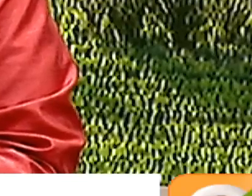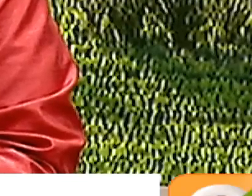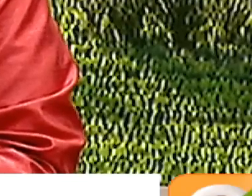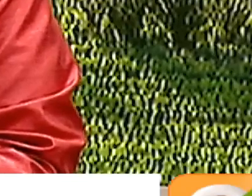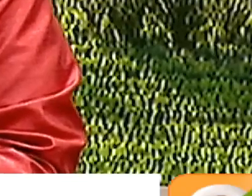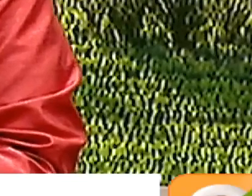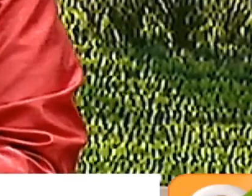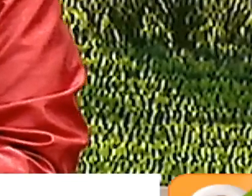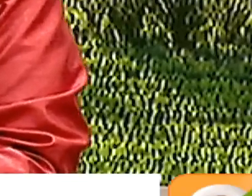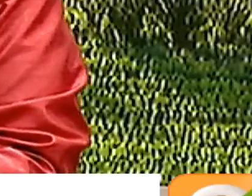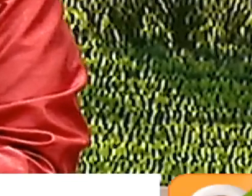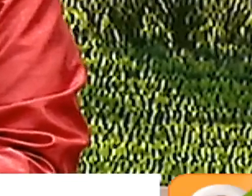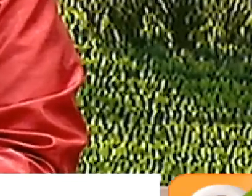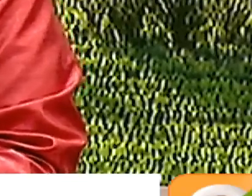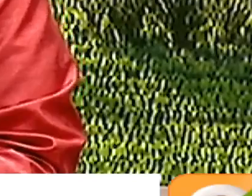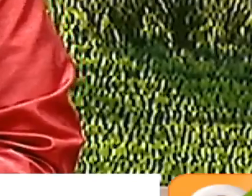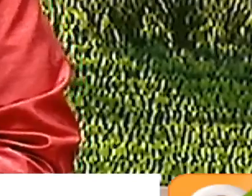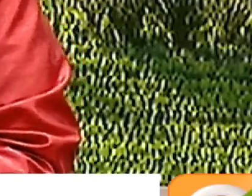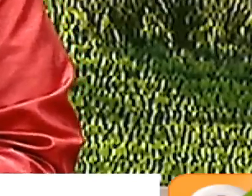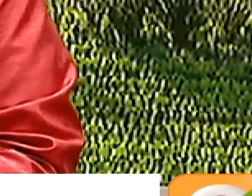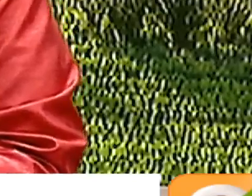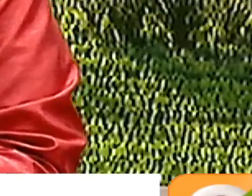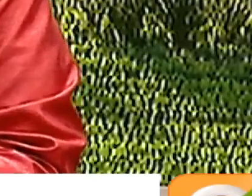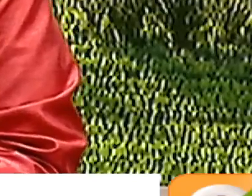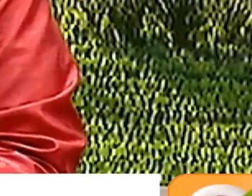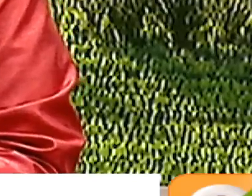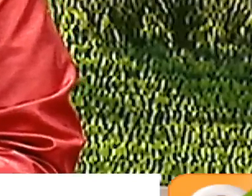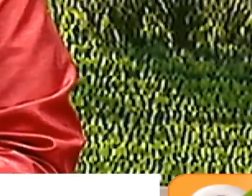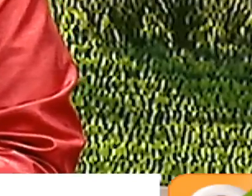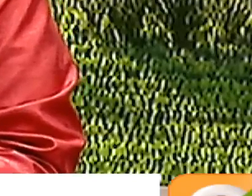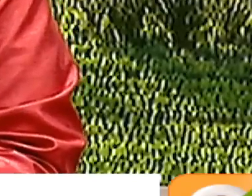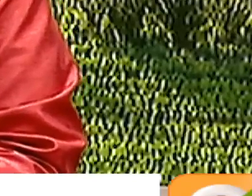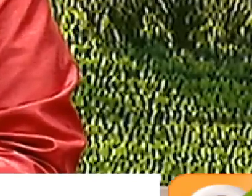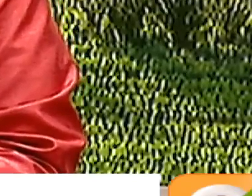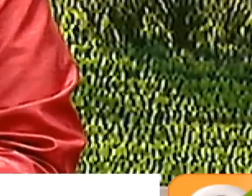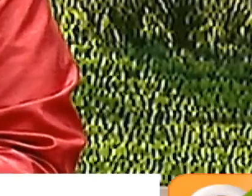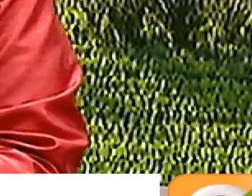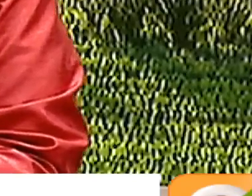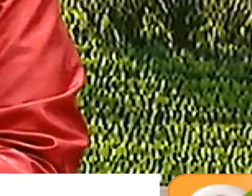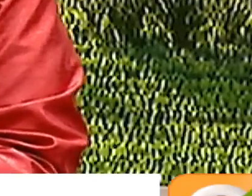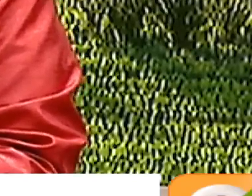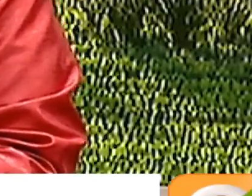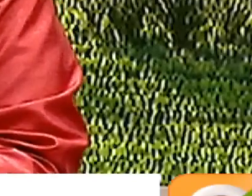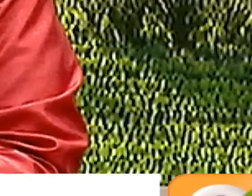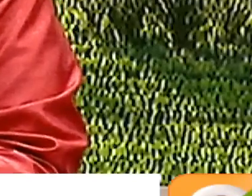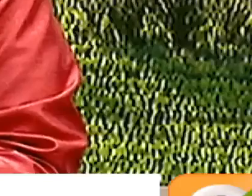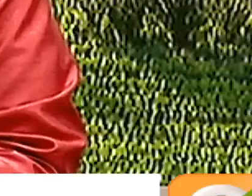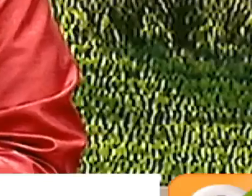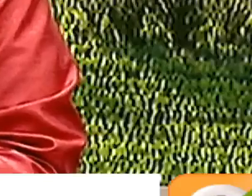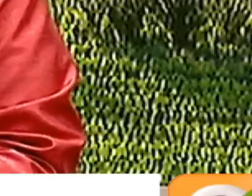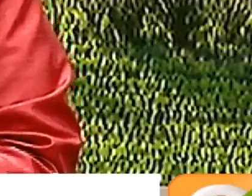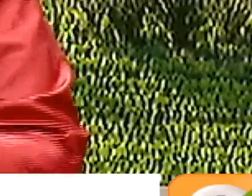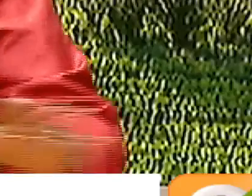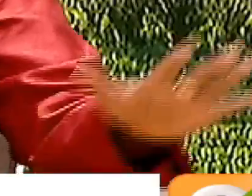redundancies. If the main deployment is at the Geospatial Data Center in Ruaraka. If that Ruaraka server was to go